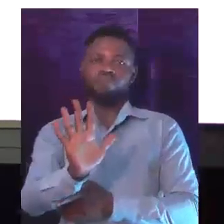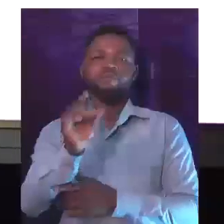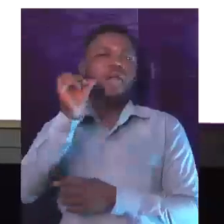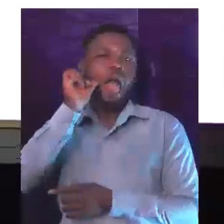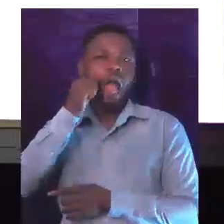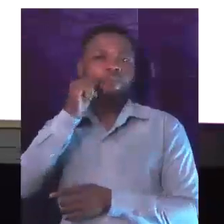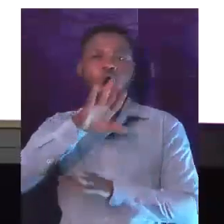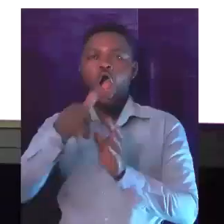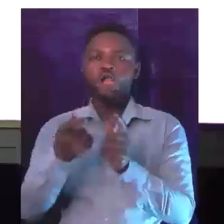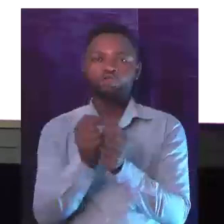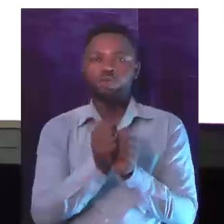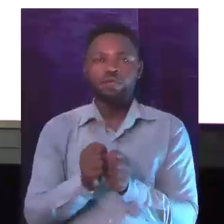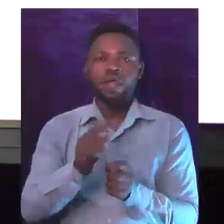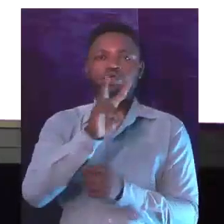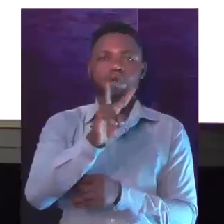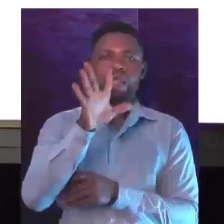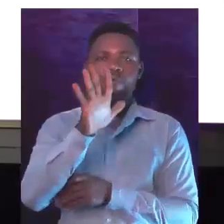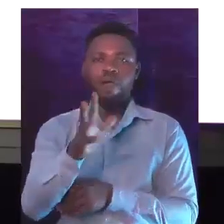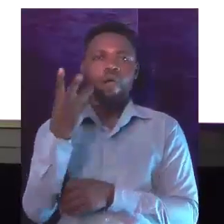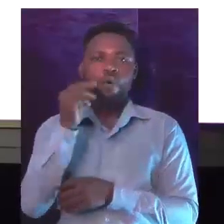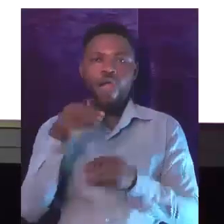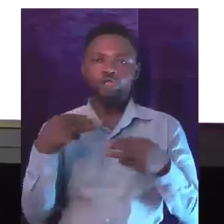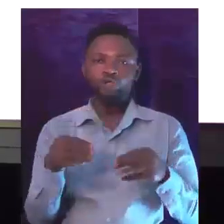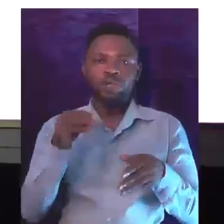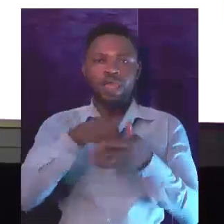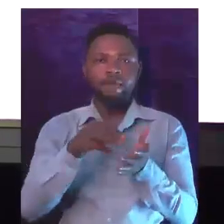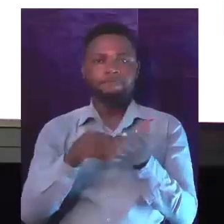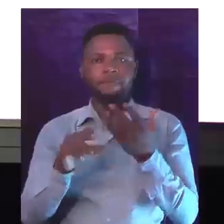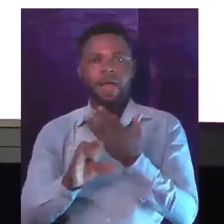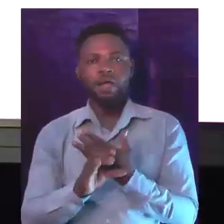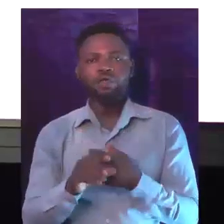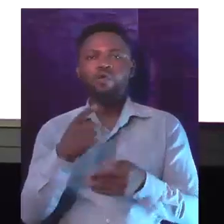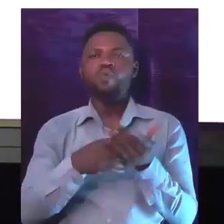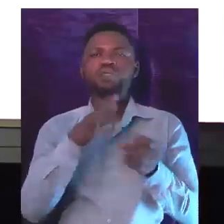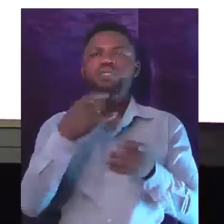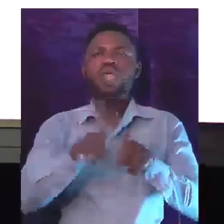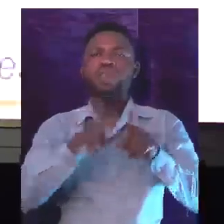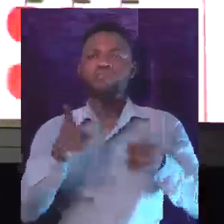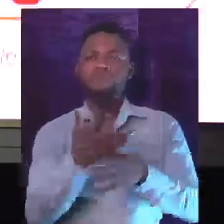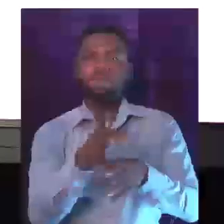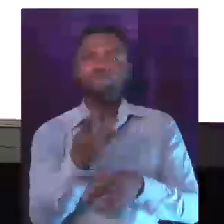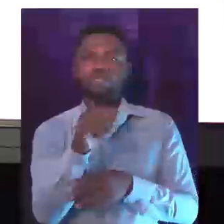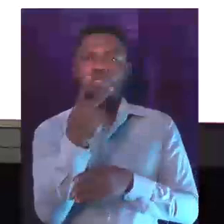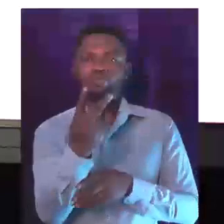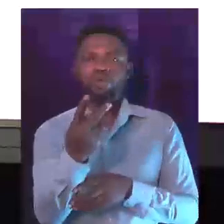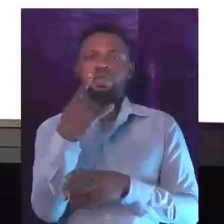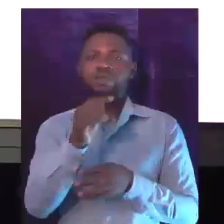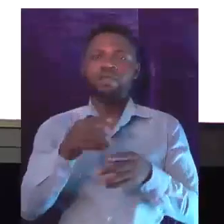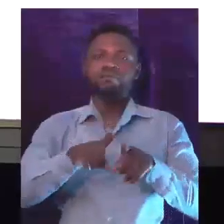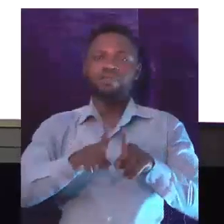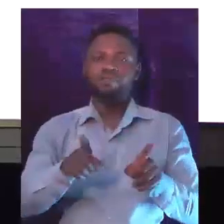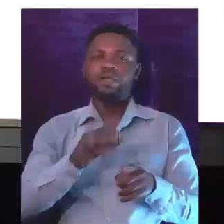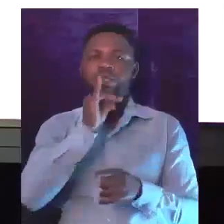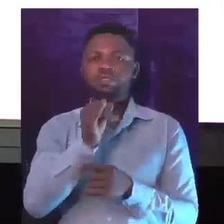half, making 25. So altogether, 25 apples were sold in March. So what is the difference between these two? The difference